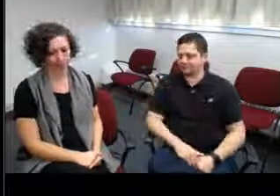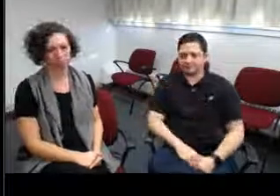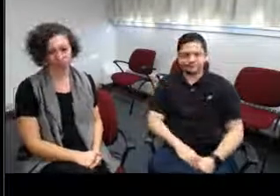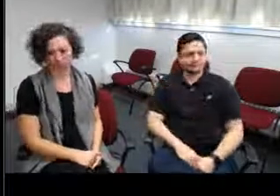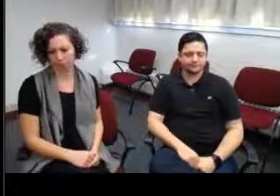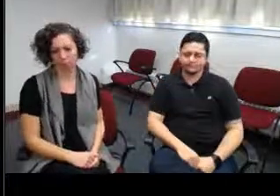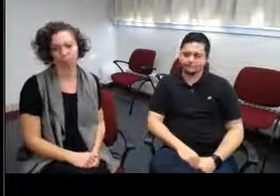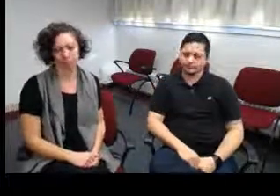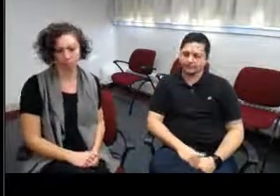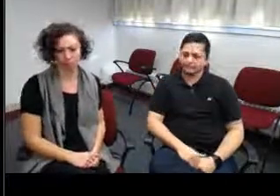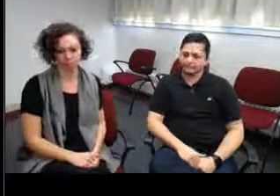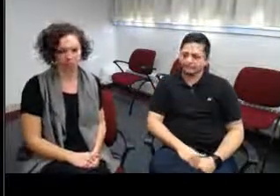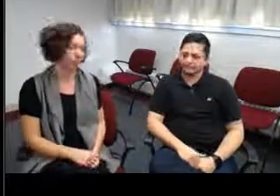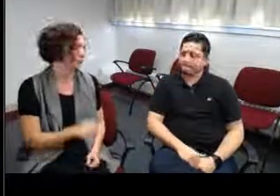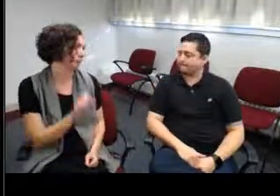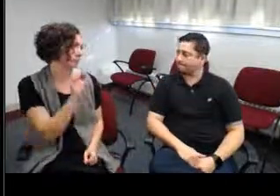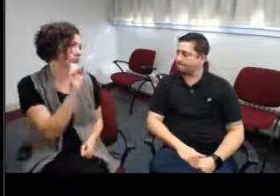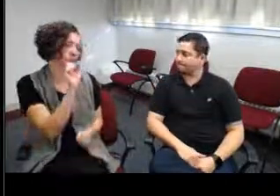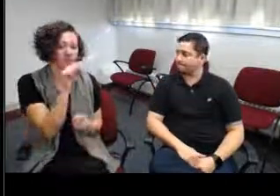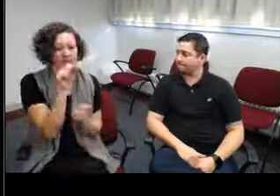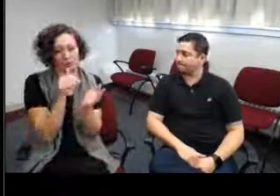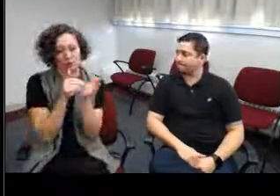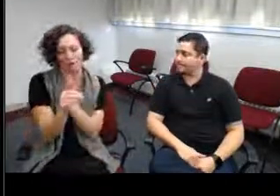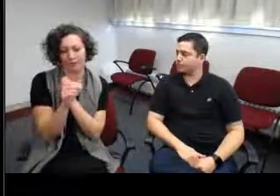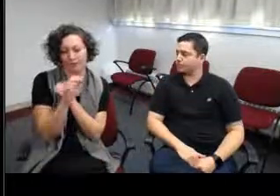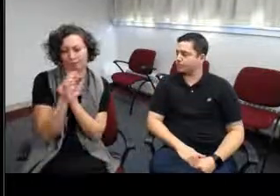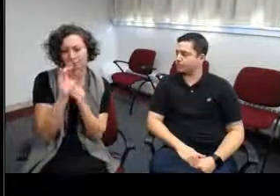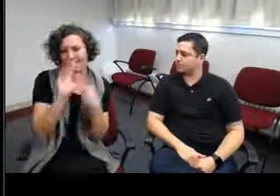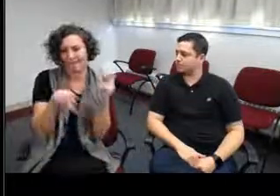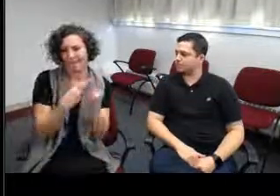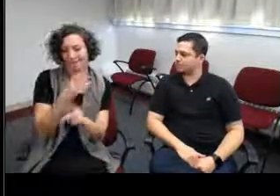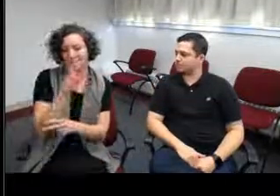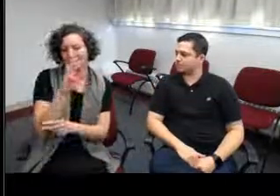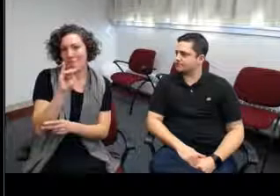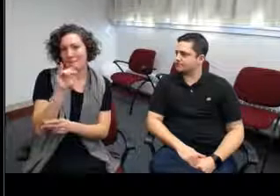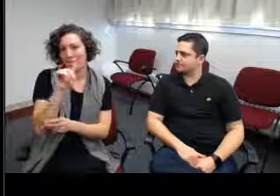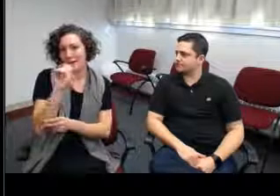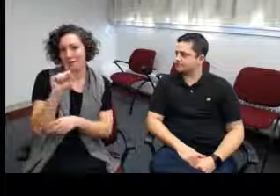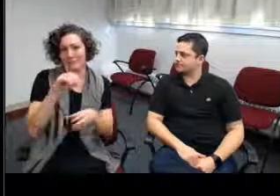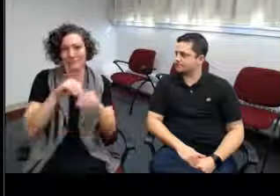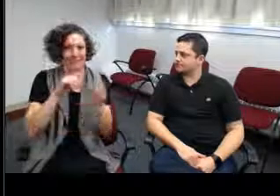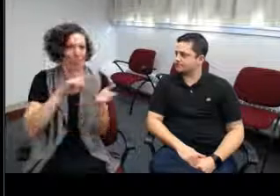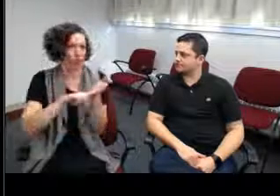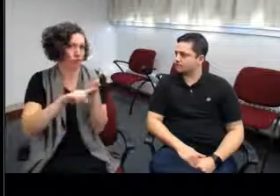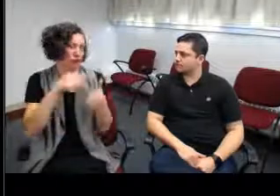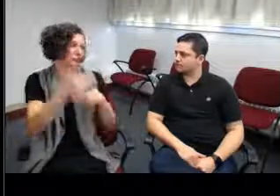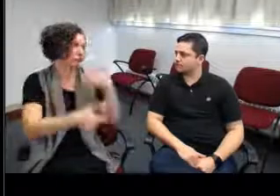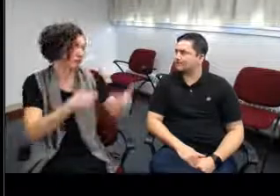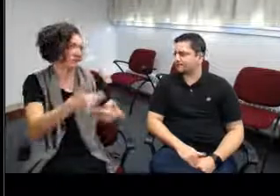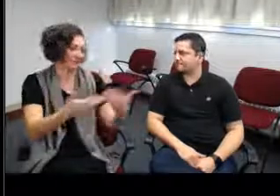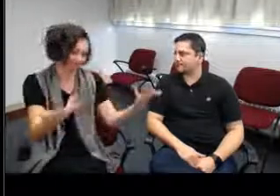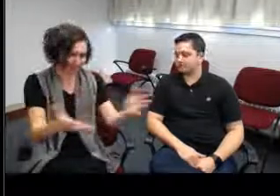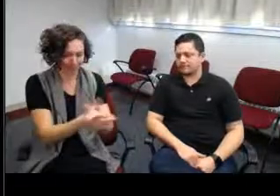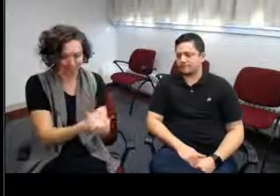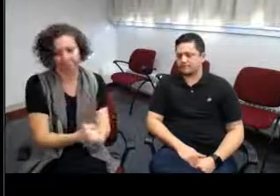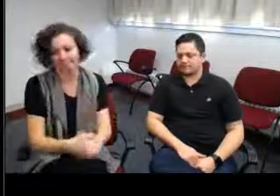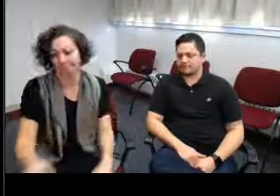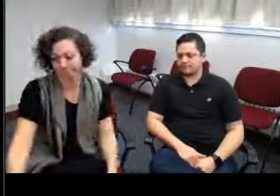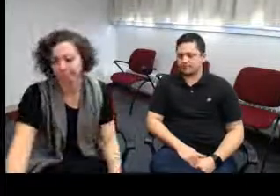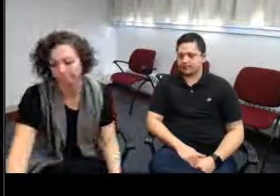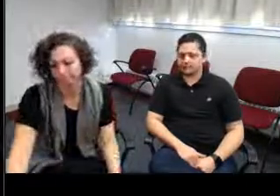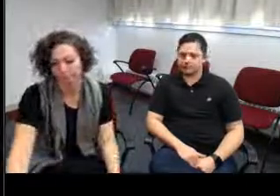able-bodied. So it does provide a bit of a dilemma. Yes. So it's often that type